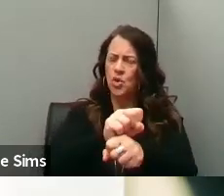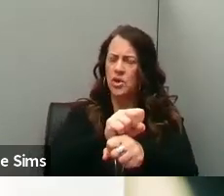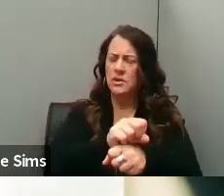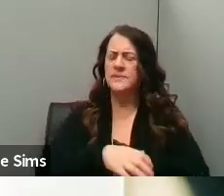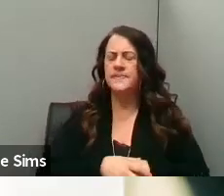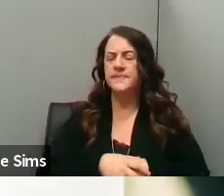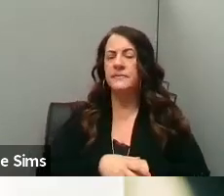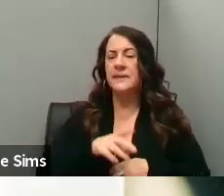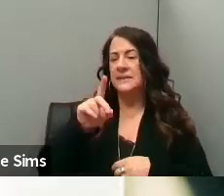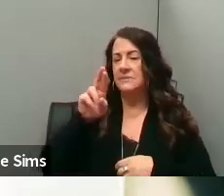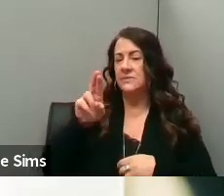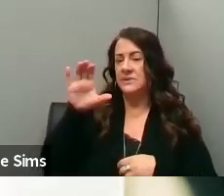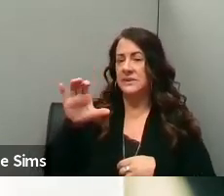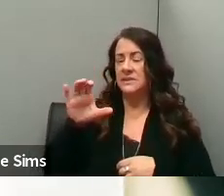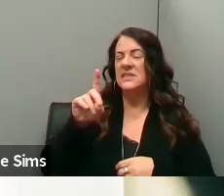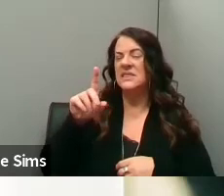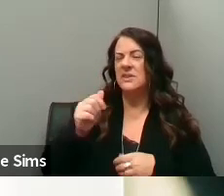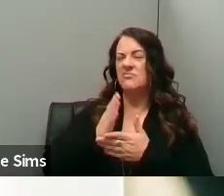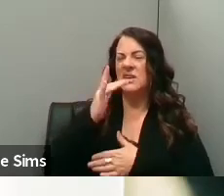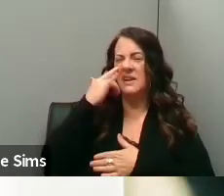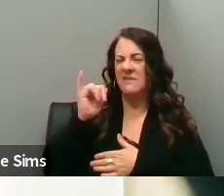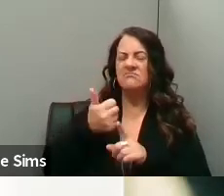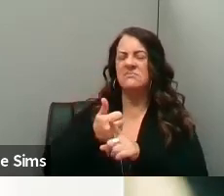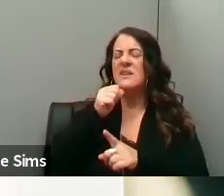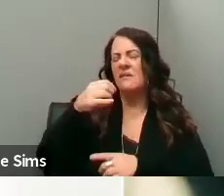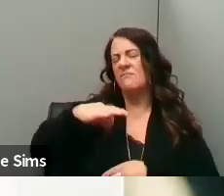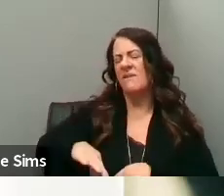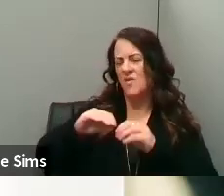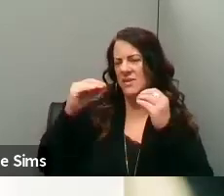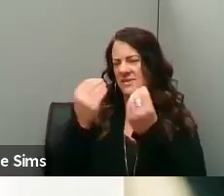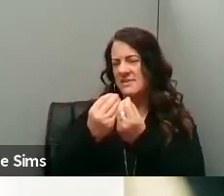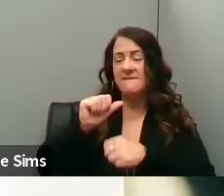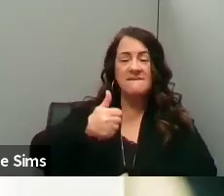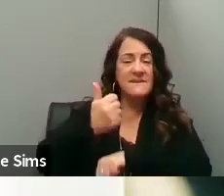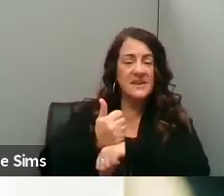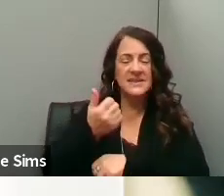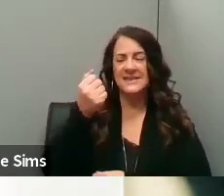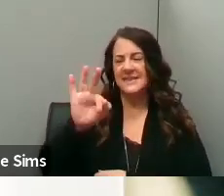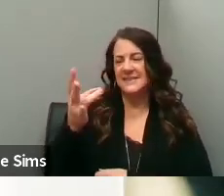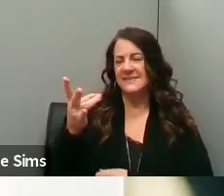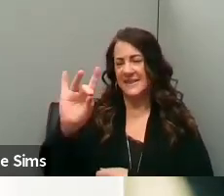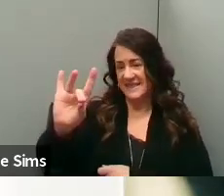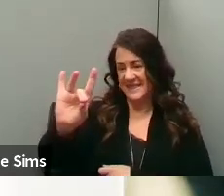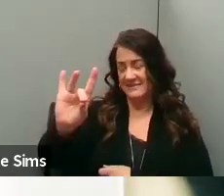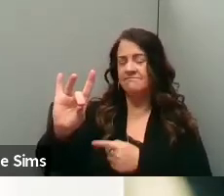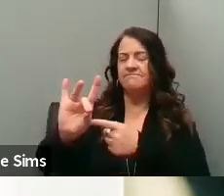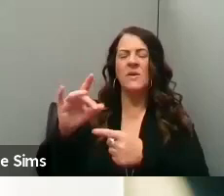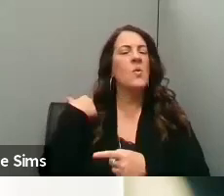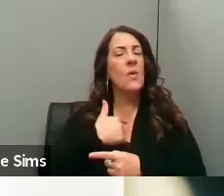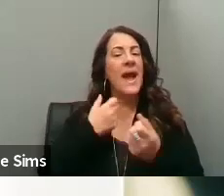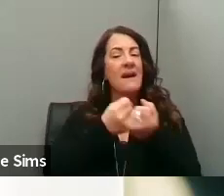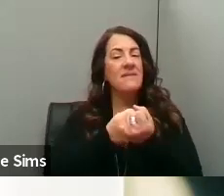Disability Rights California is a nonprofit legal services organization founded in 1978 that advocates,